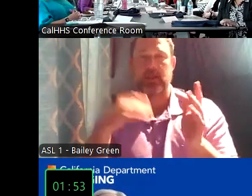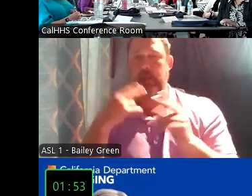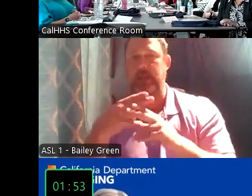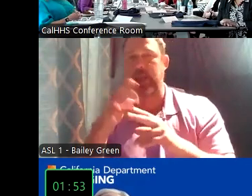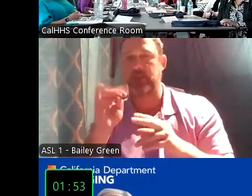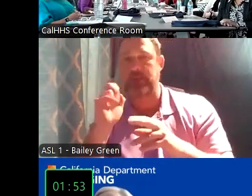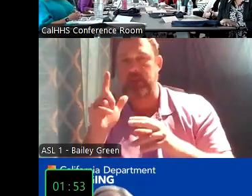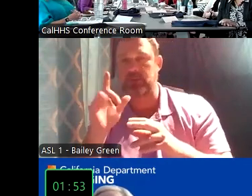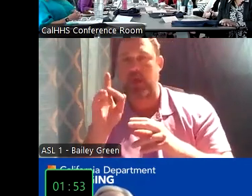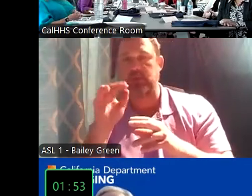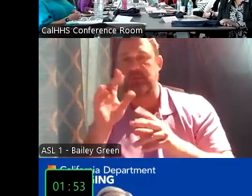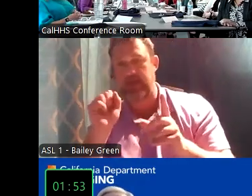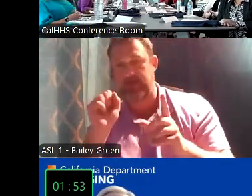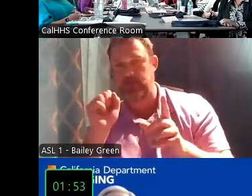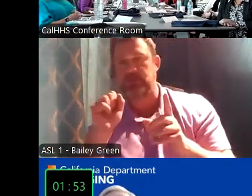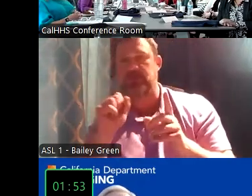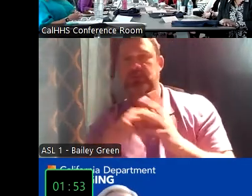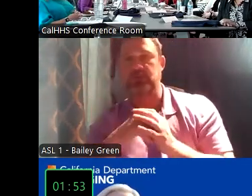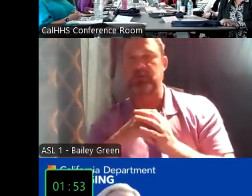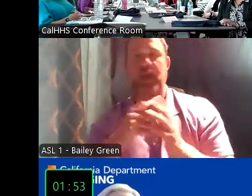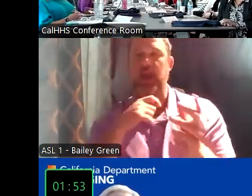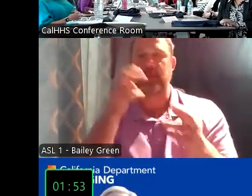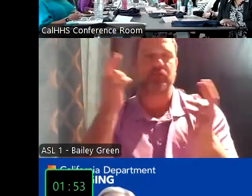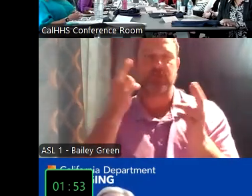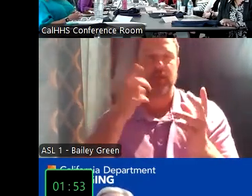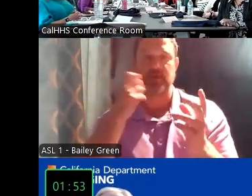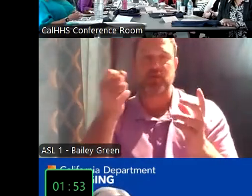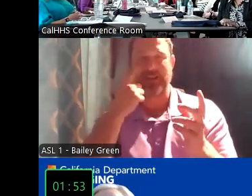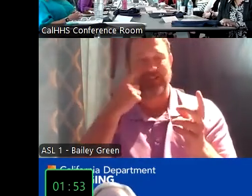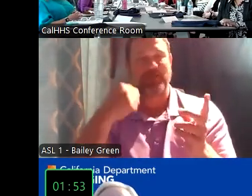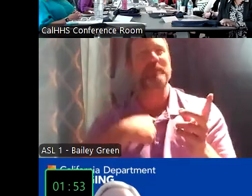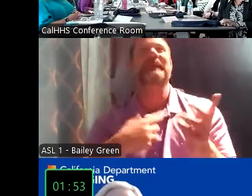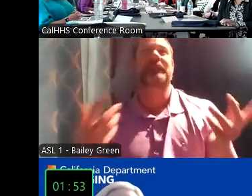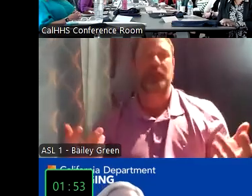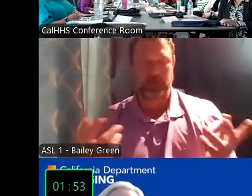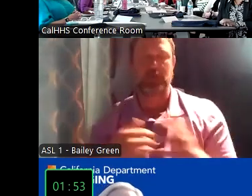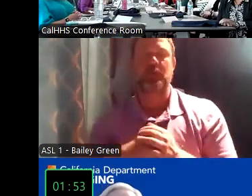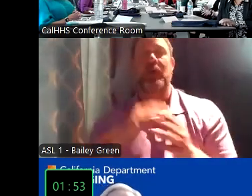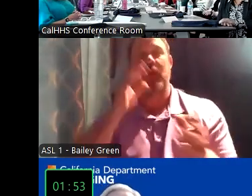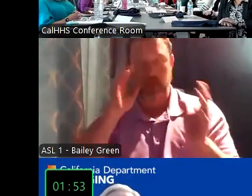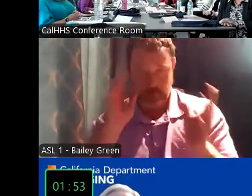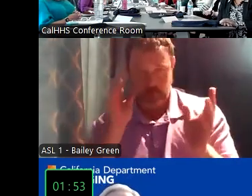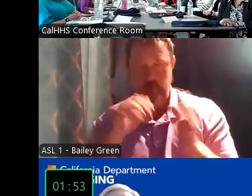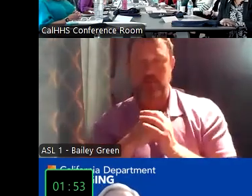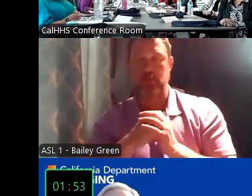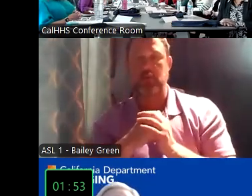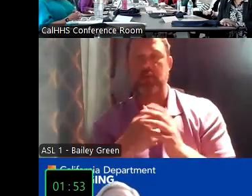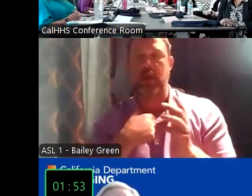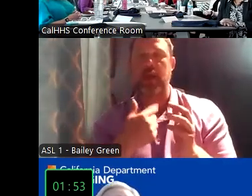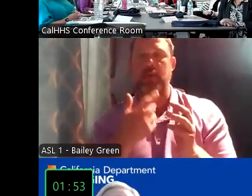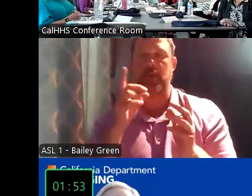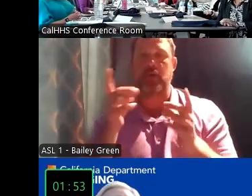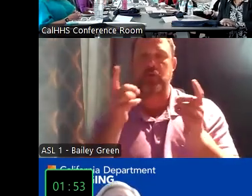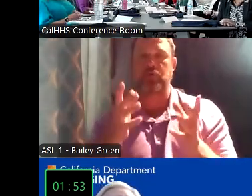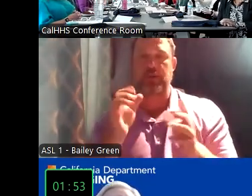Maxwell Davis. Hello, I apologize. Maxwell. I didn't realize you were asking for me. Oh. Hi. I am the Director